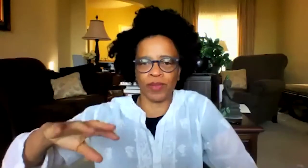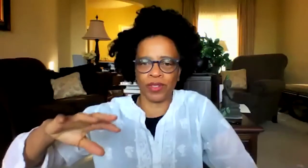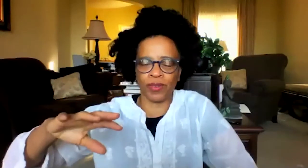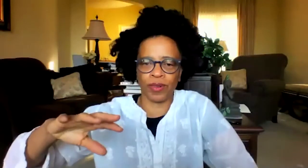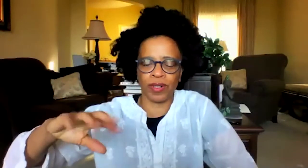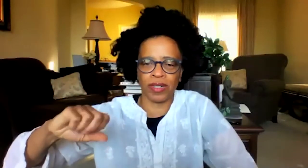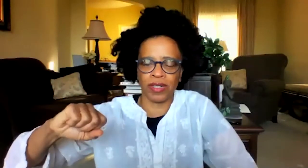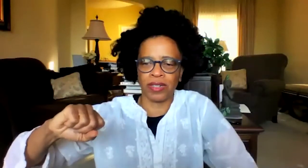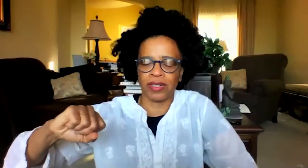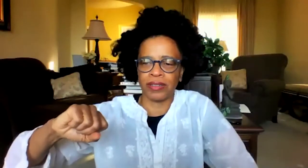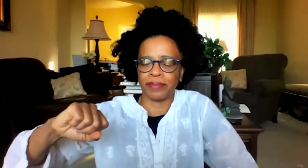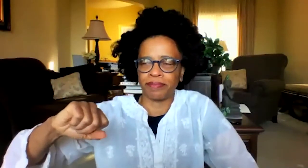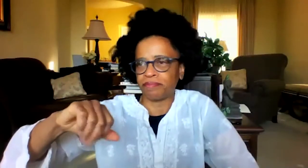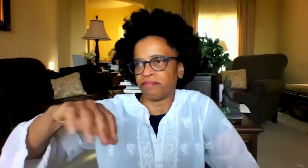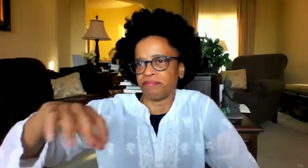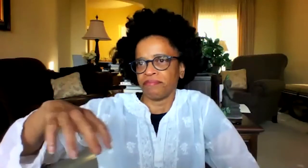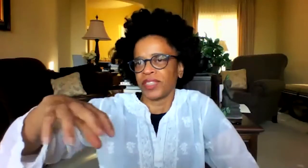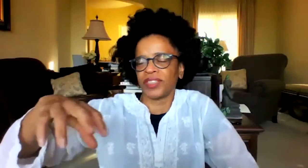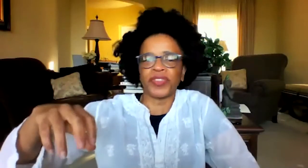realms or